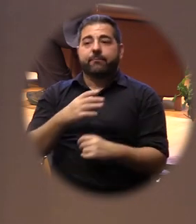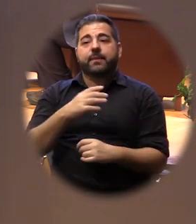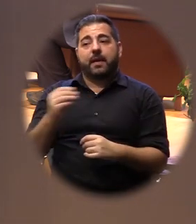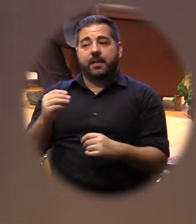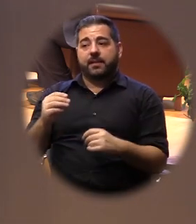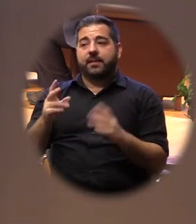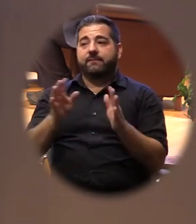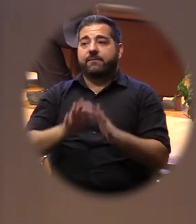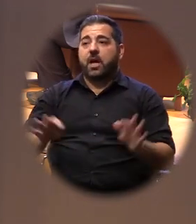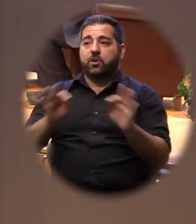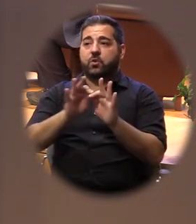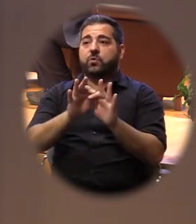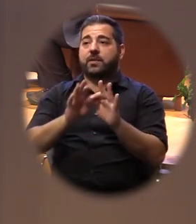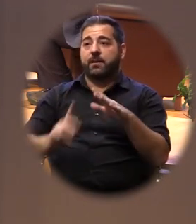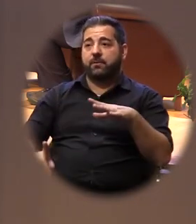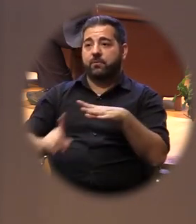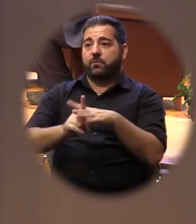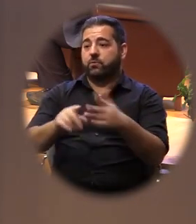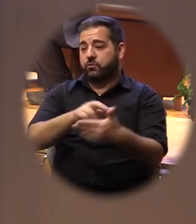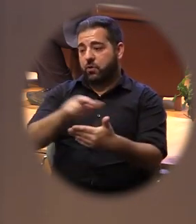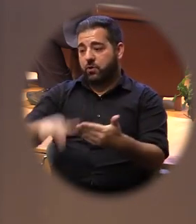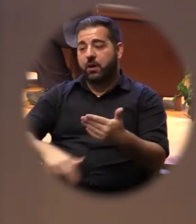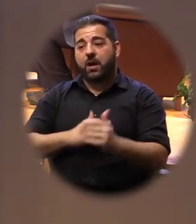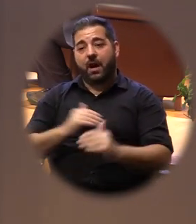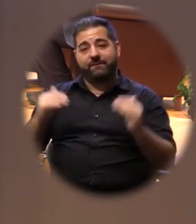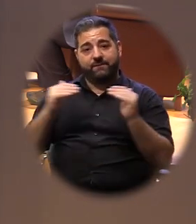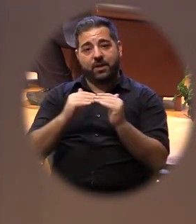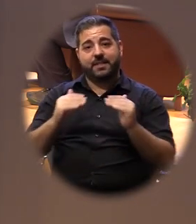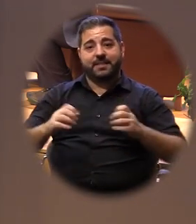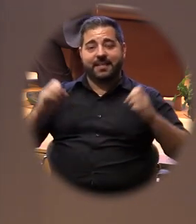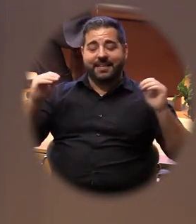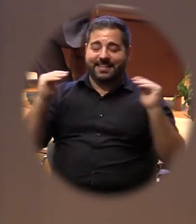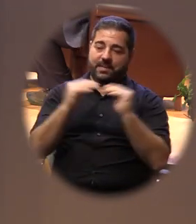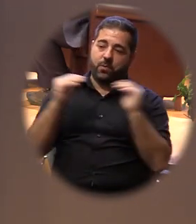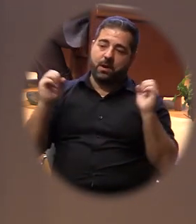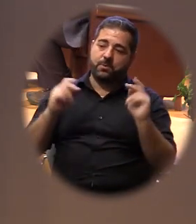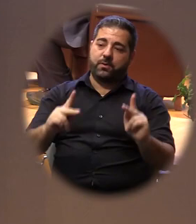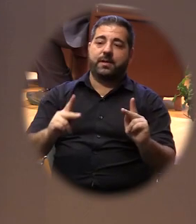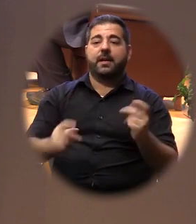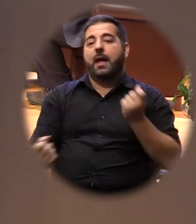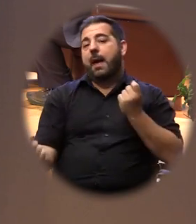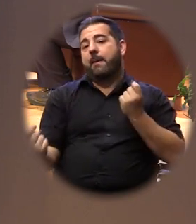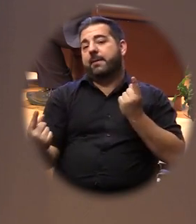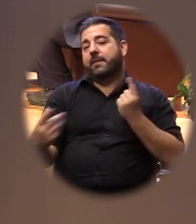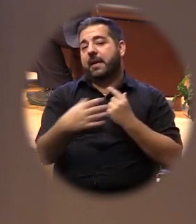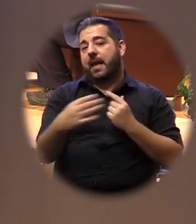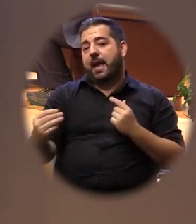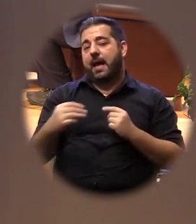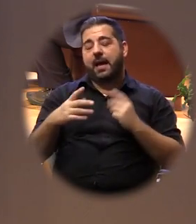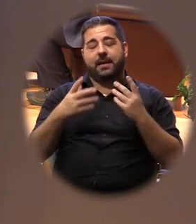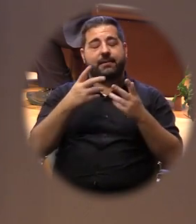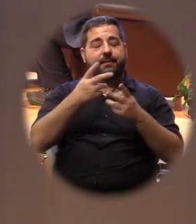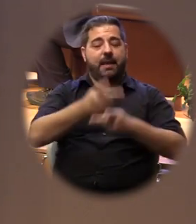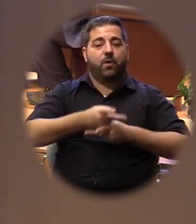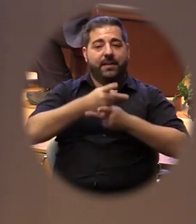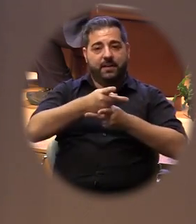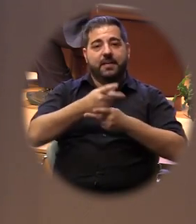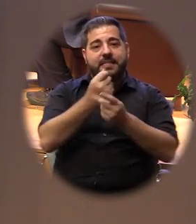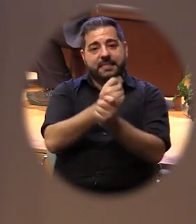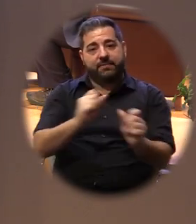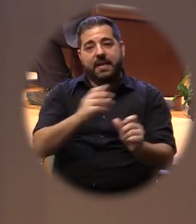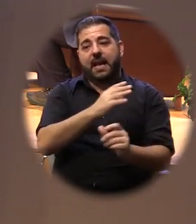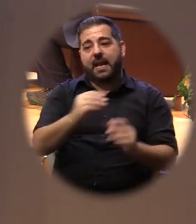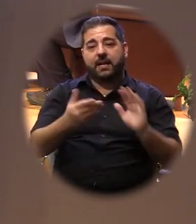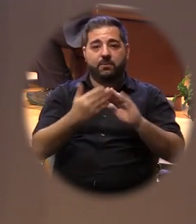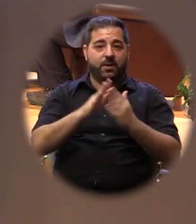the values then that come with that are fairness, equal opportunity, empathy and caring, and safety and community. So